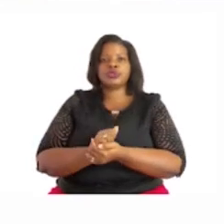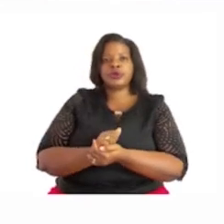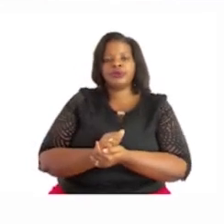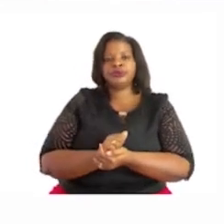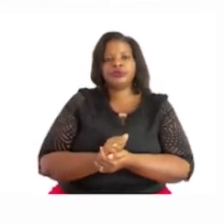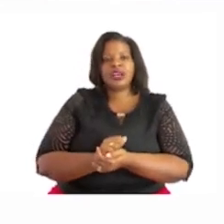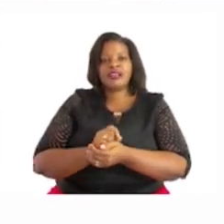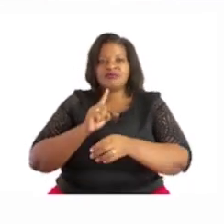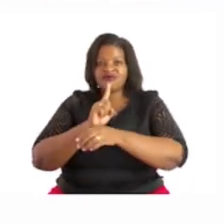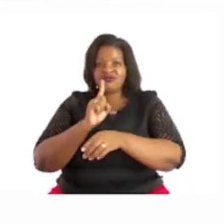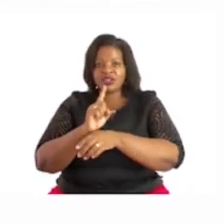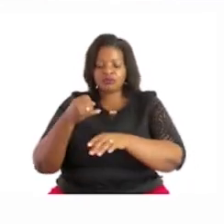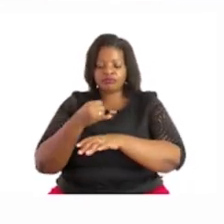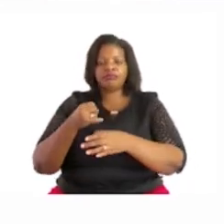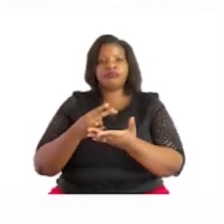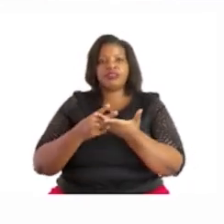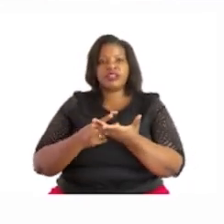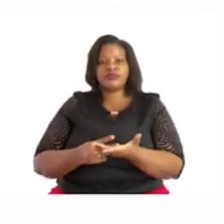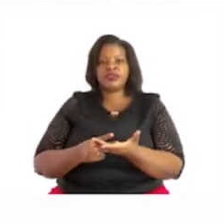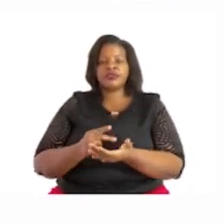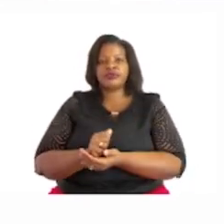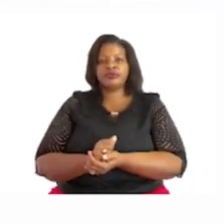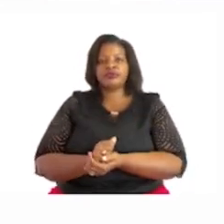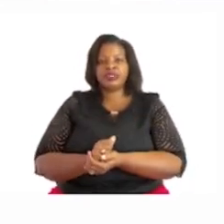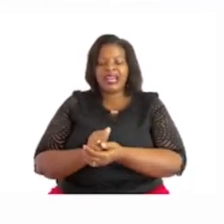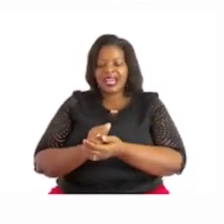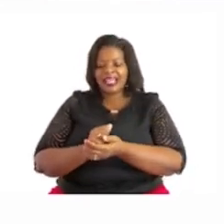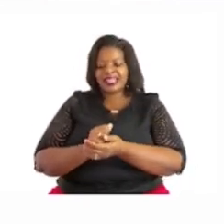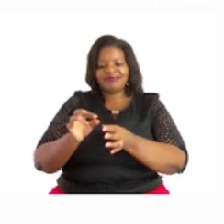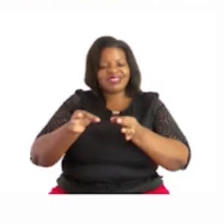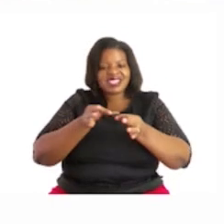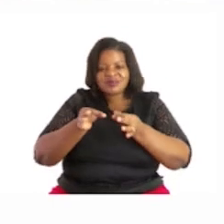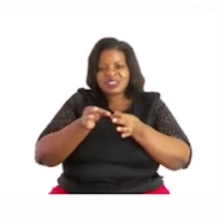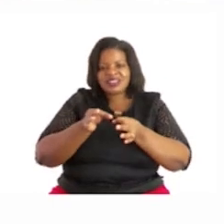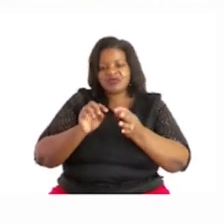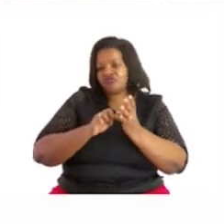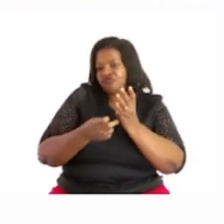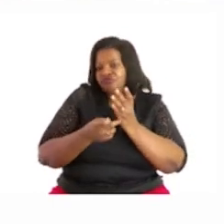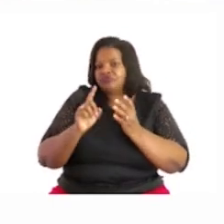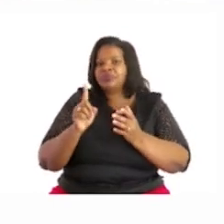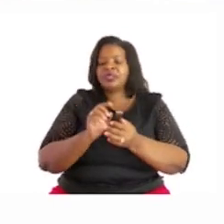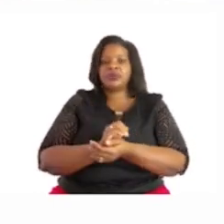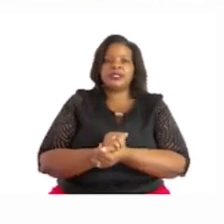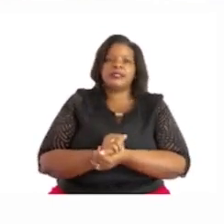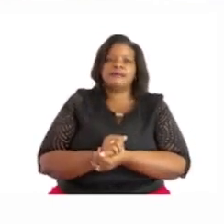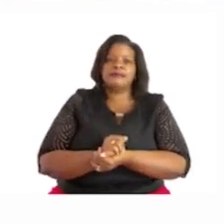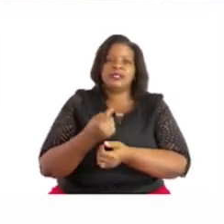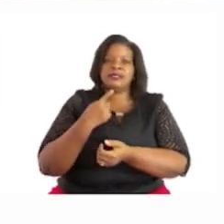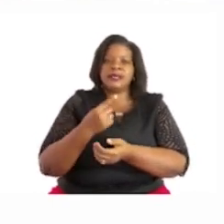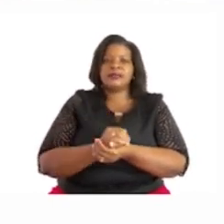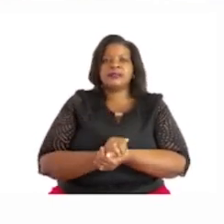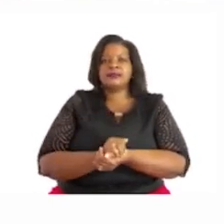The first one is the place value, and the definition of that is the position of a number,